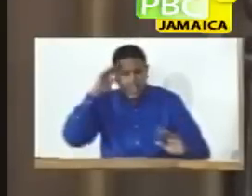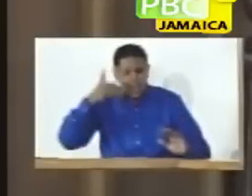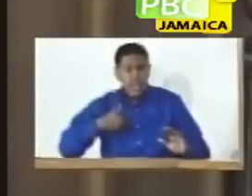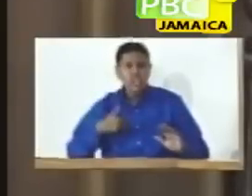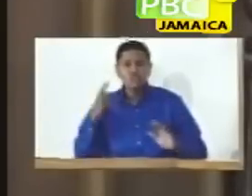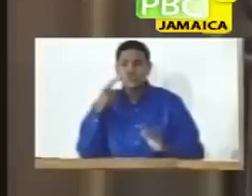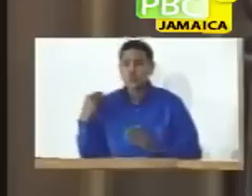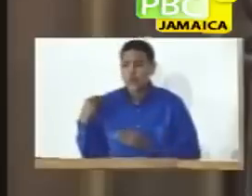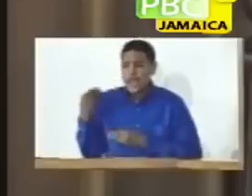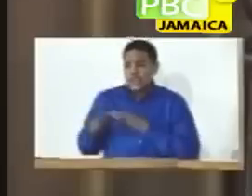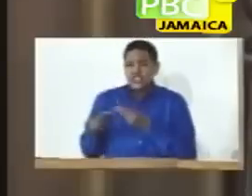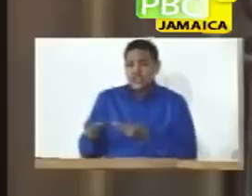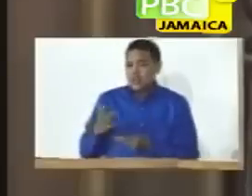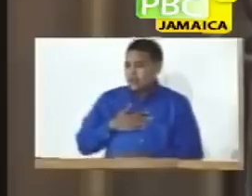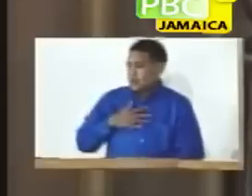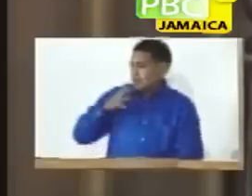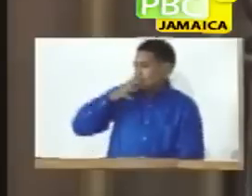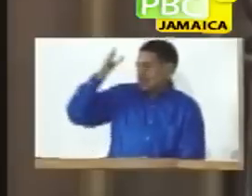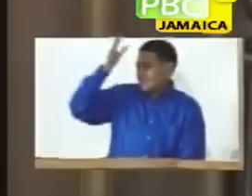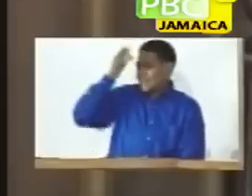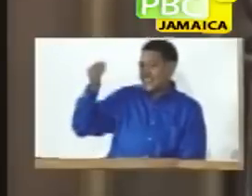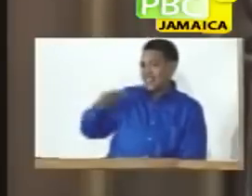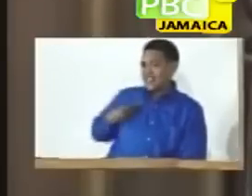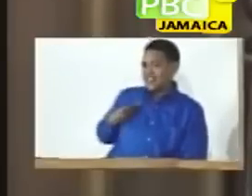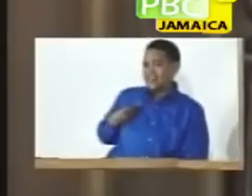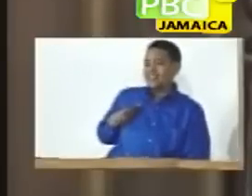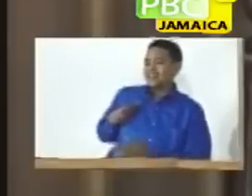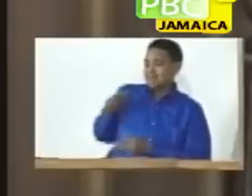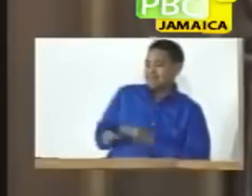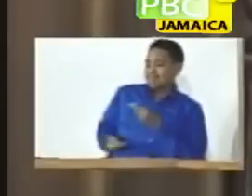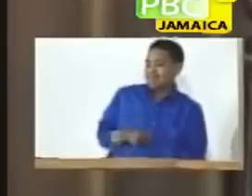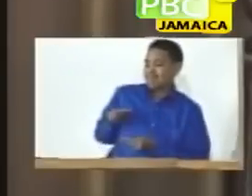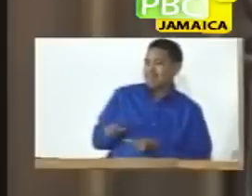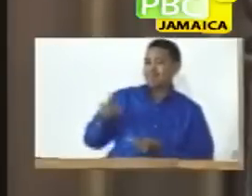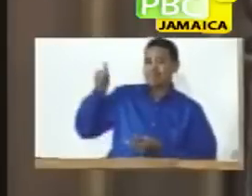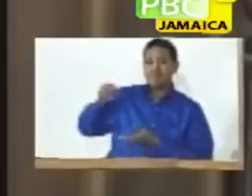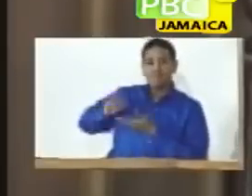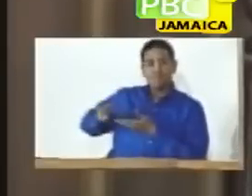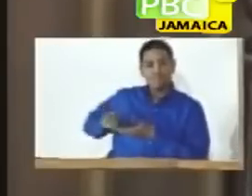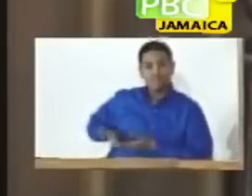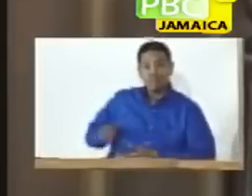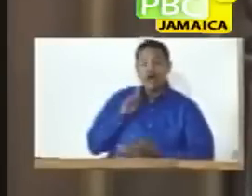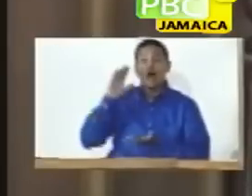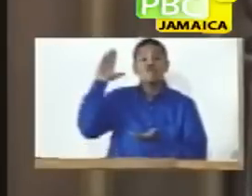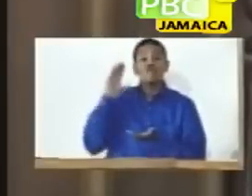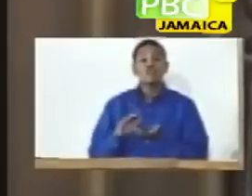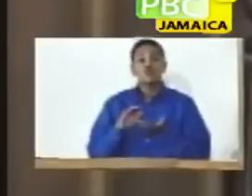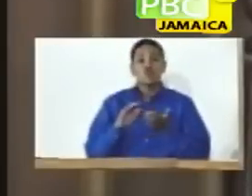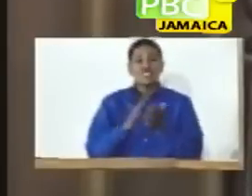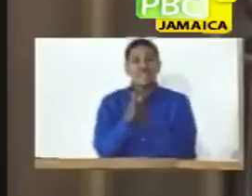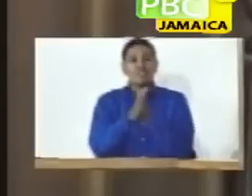intergenerational mortgage, and reduced mortgage interests by 1% across the board.